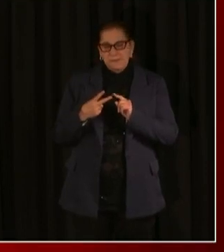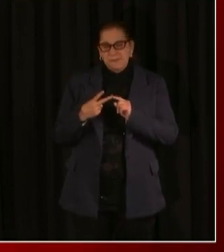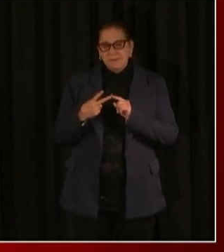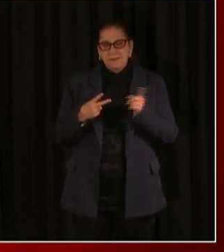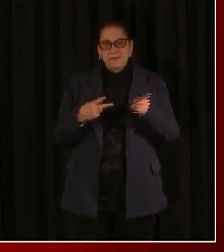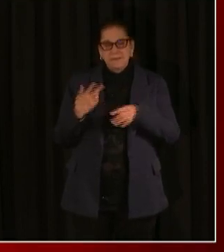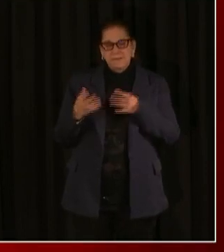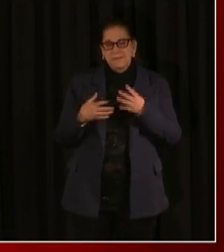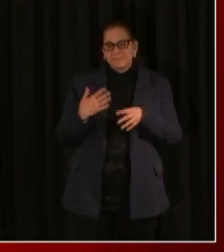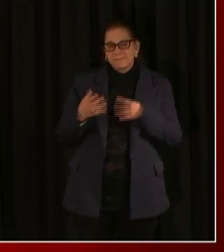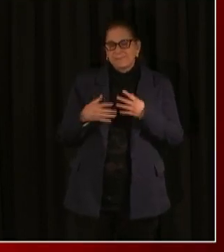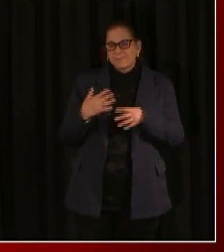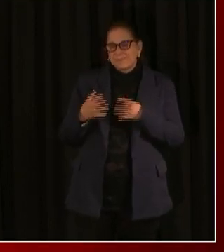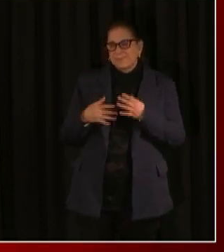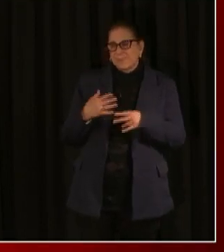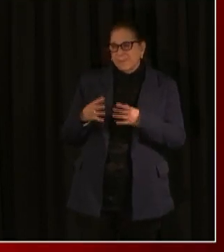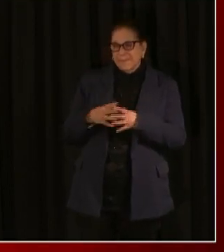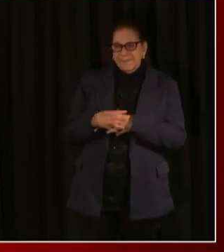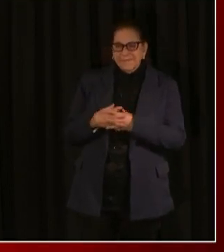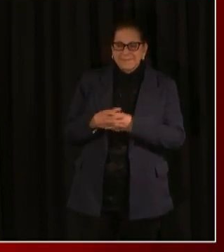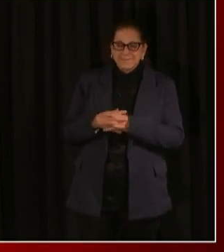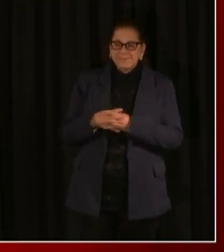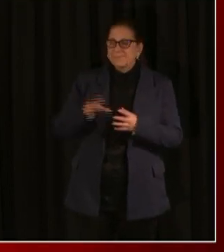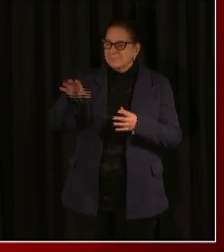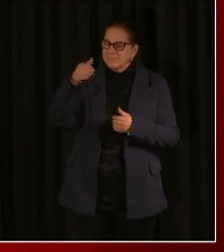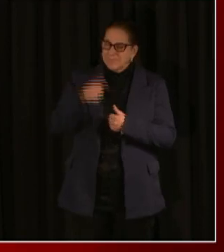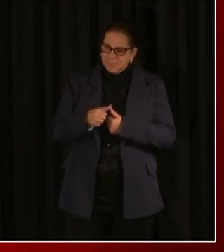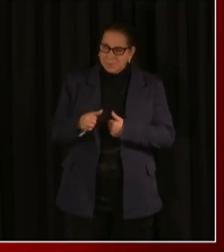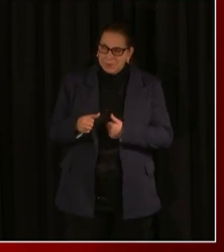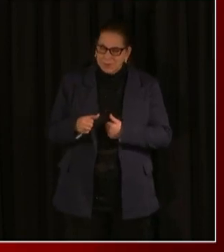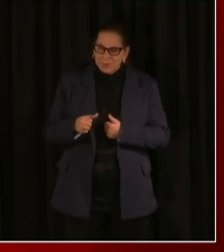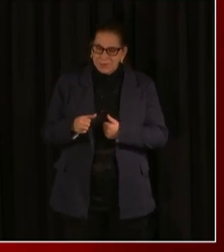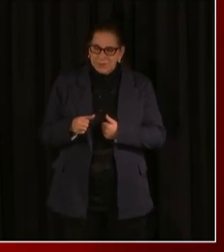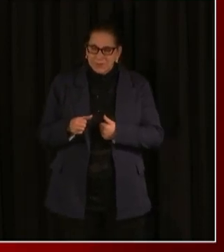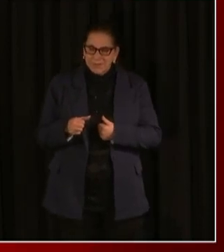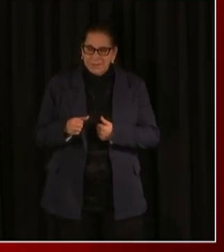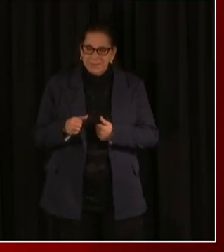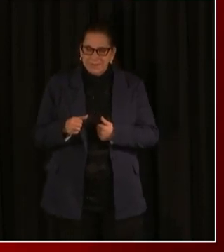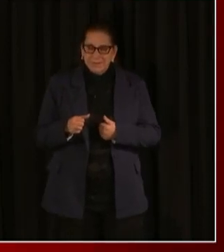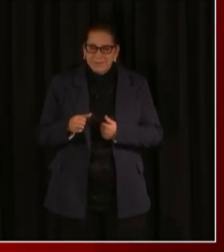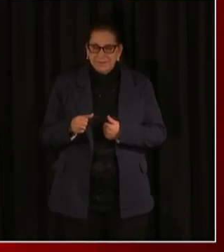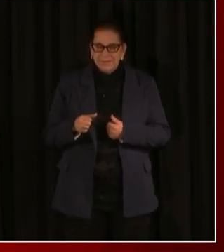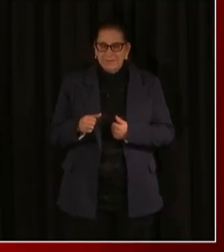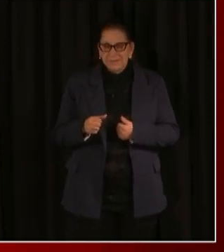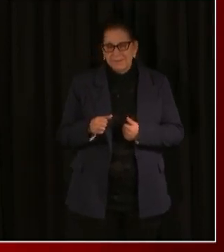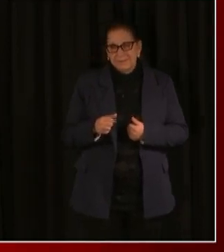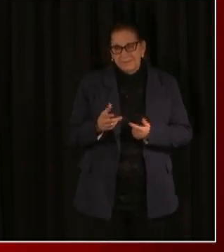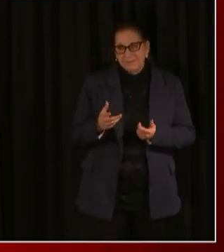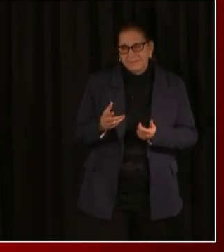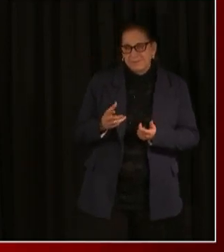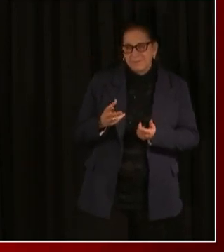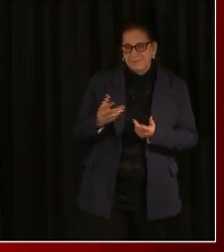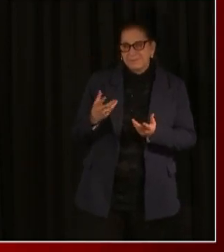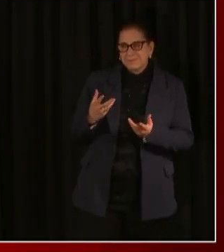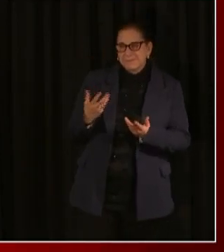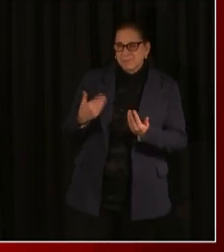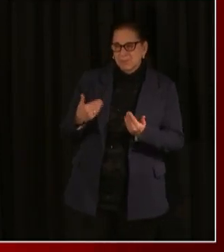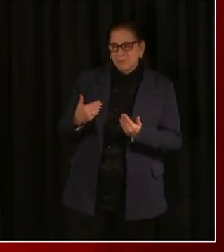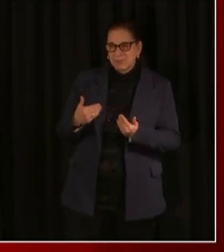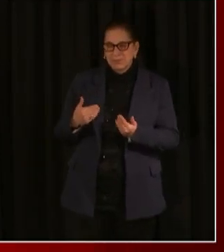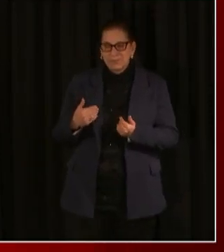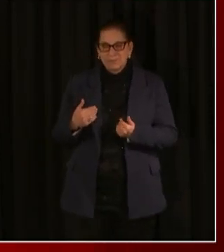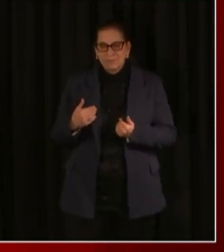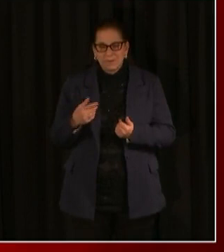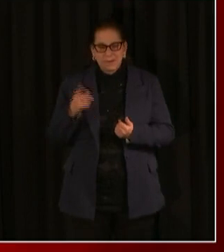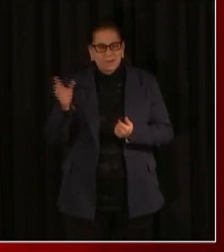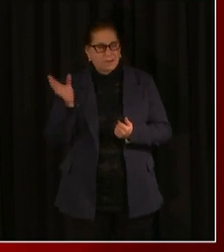I think, an important thing to remember, and what shapes a lot of our vaccine plans, demand for the vaccine in DC is